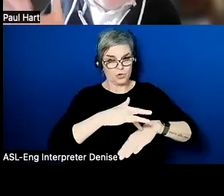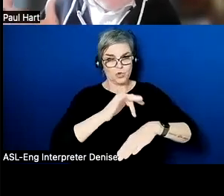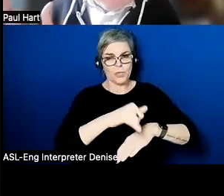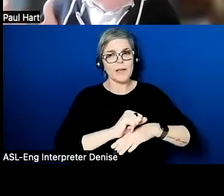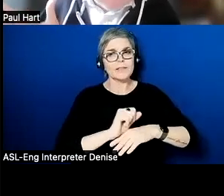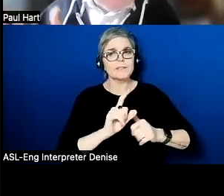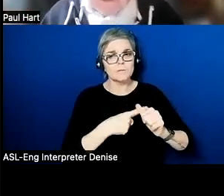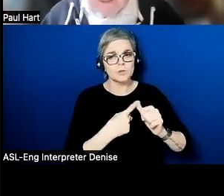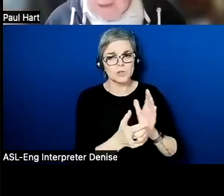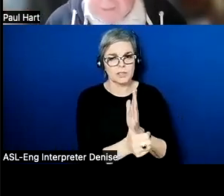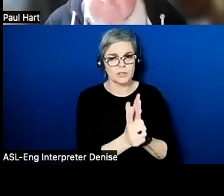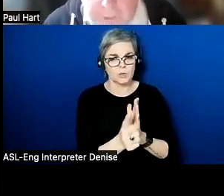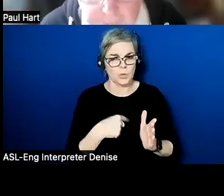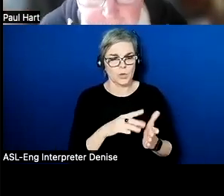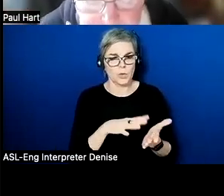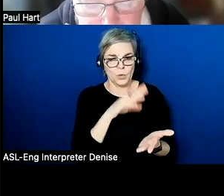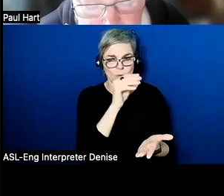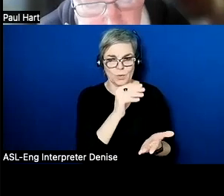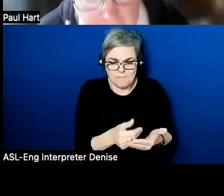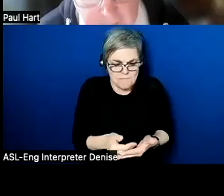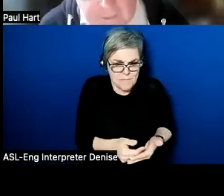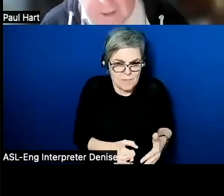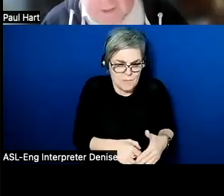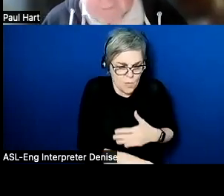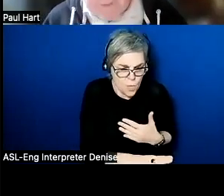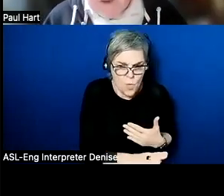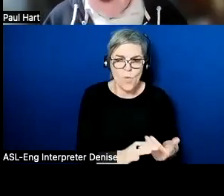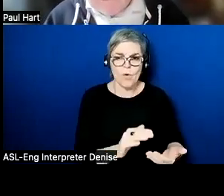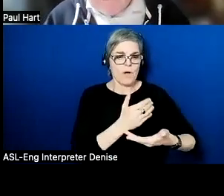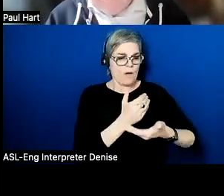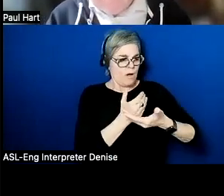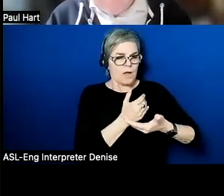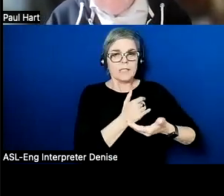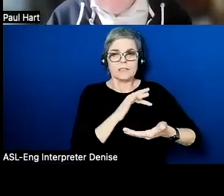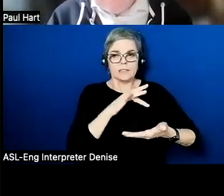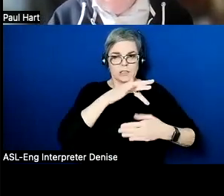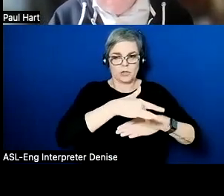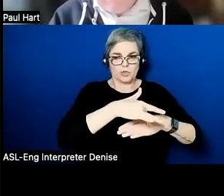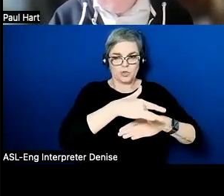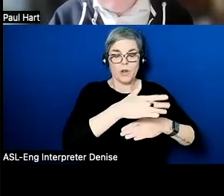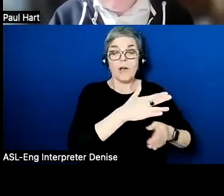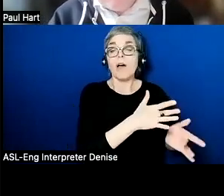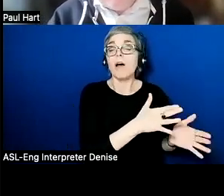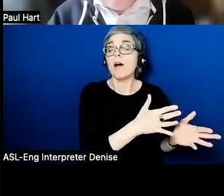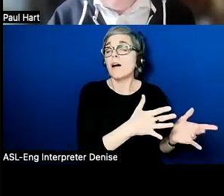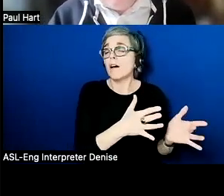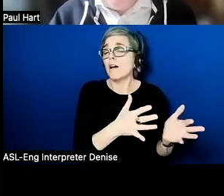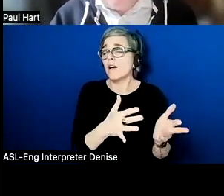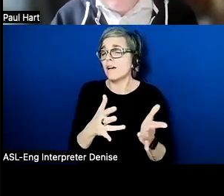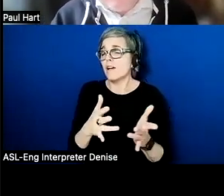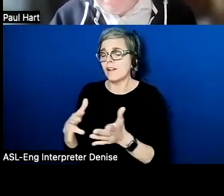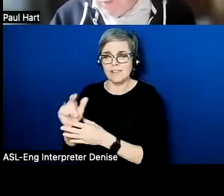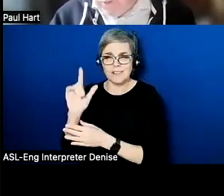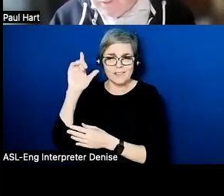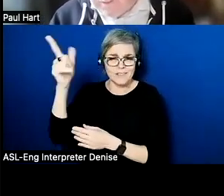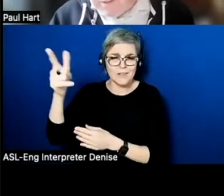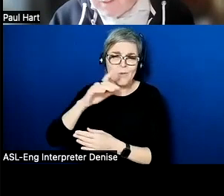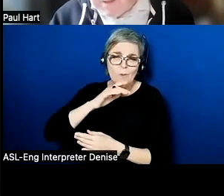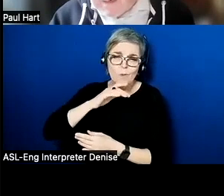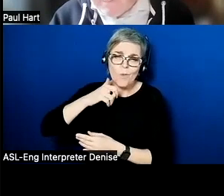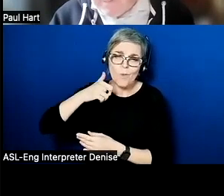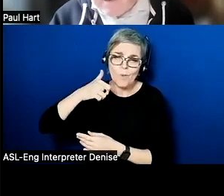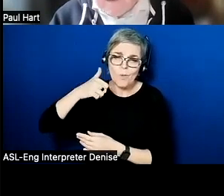that fades for us later in life. And it remains really